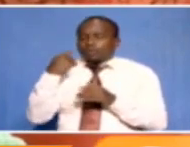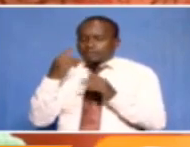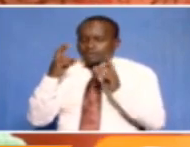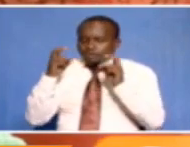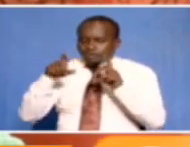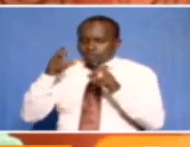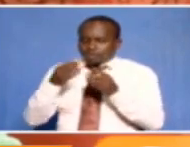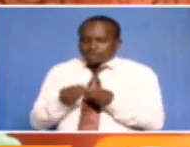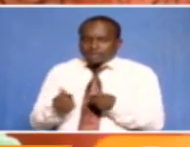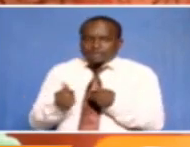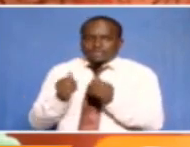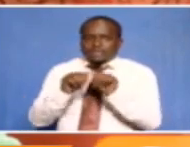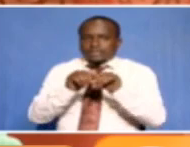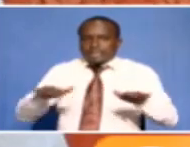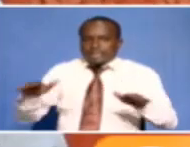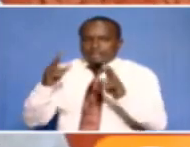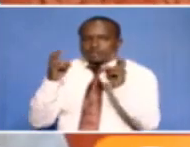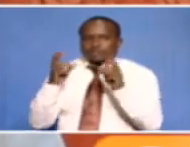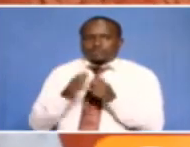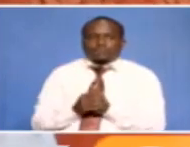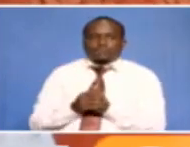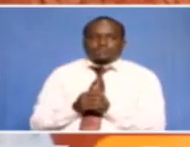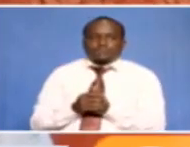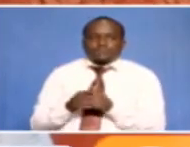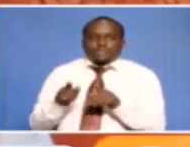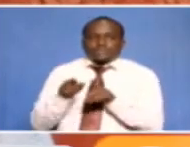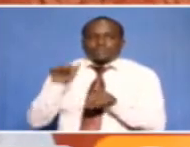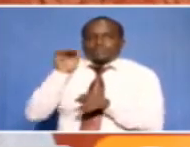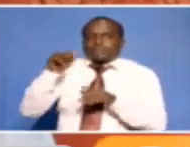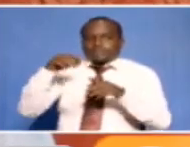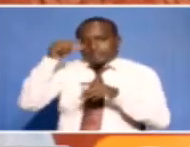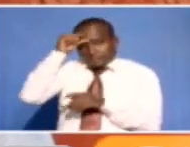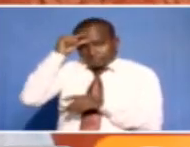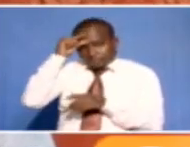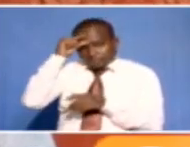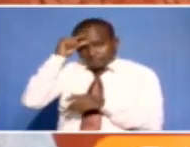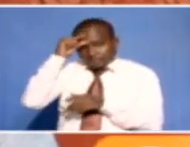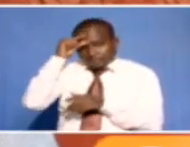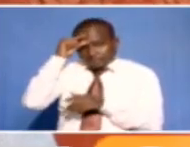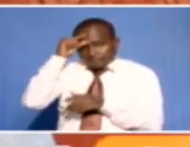and everything else shall fall in place. You are also asking government to organize